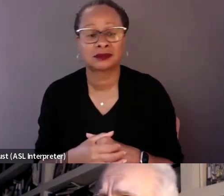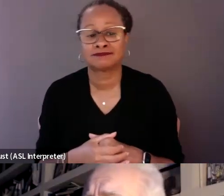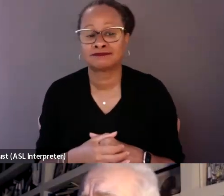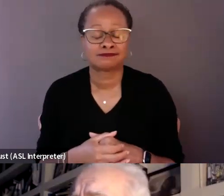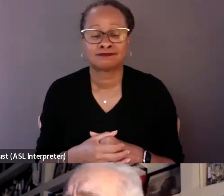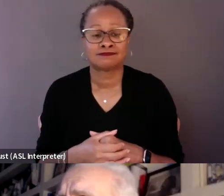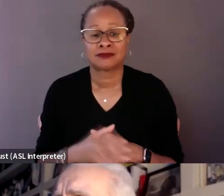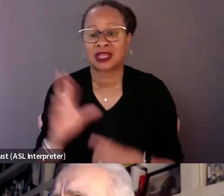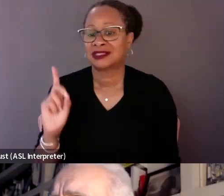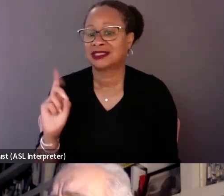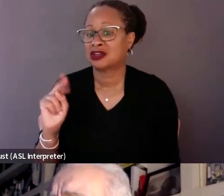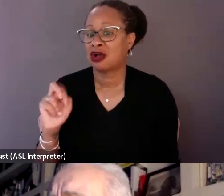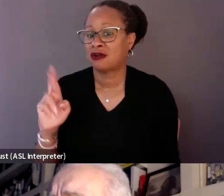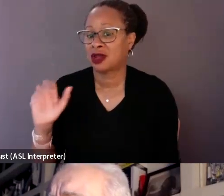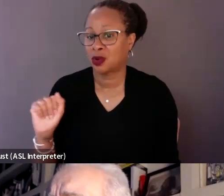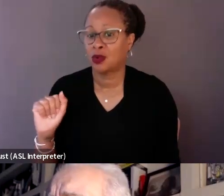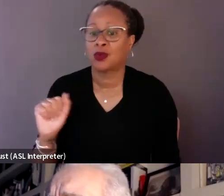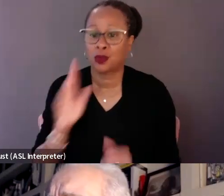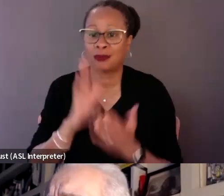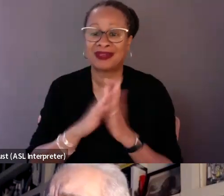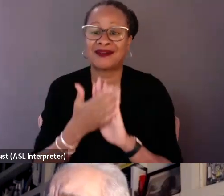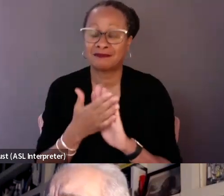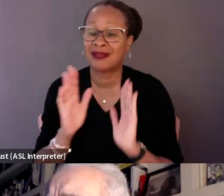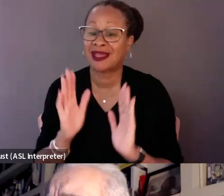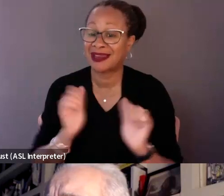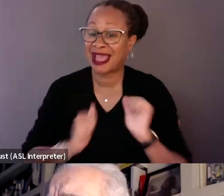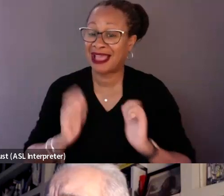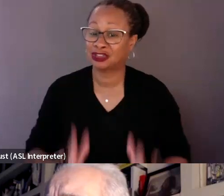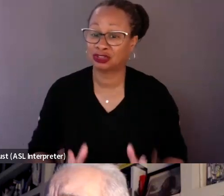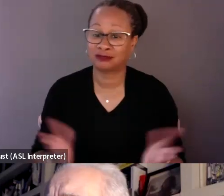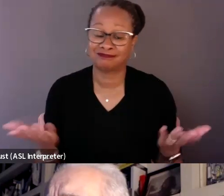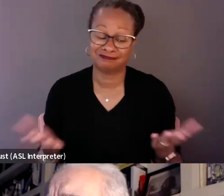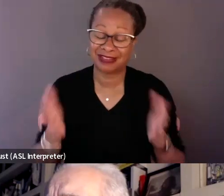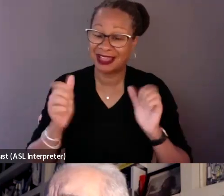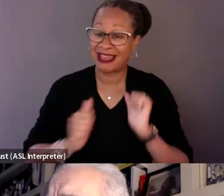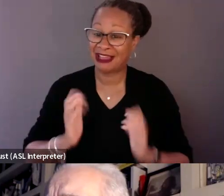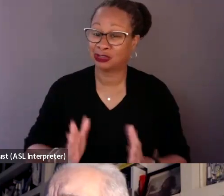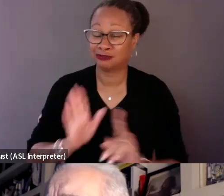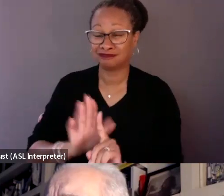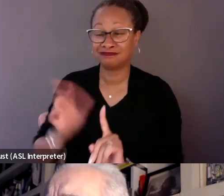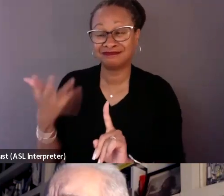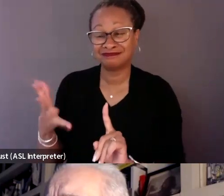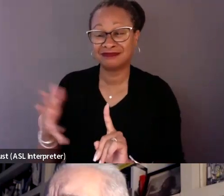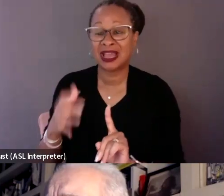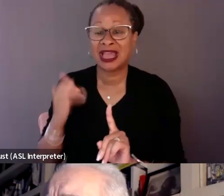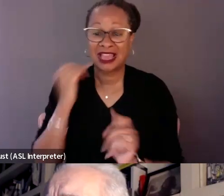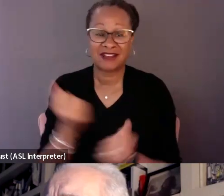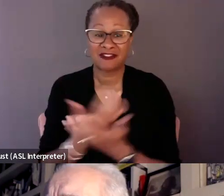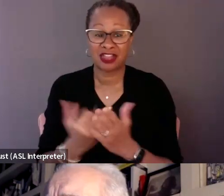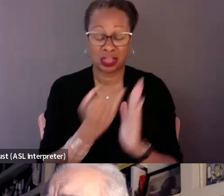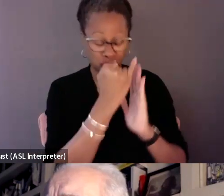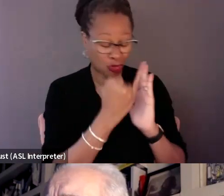Tenorio will be an actor. So an actor is an actor, but if everything is drawing,